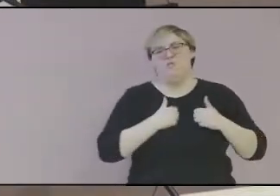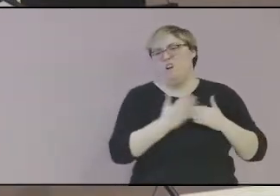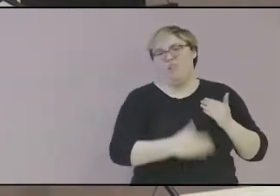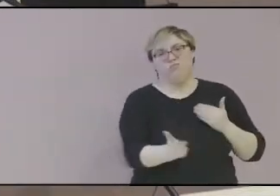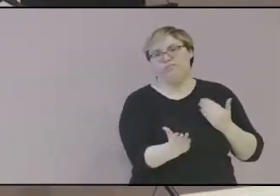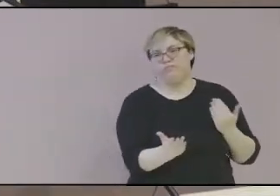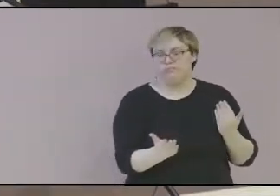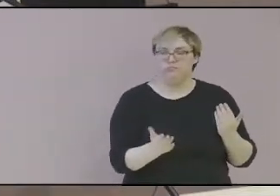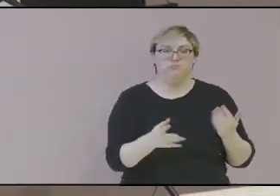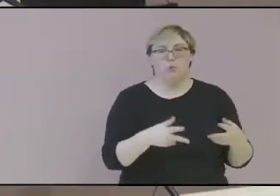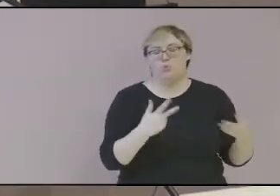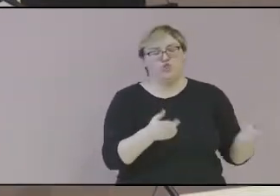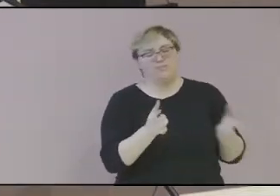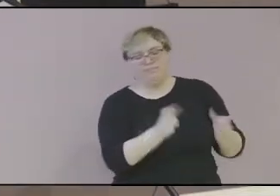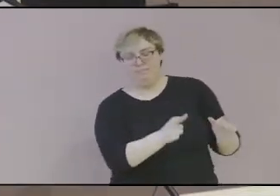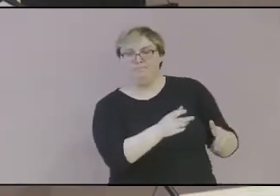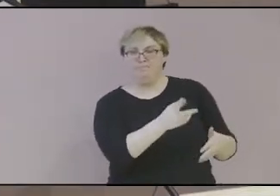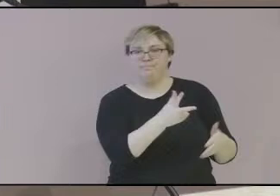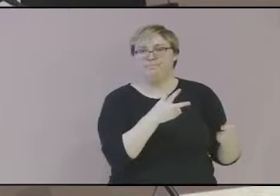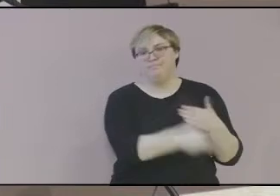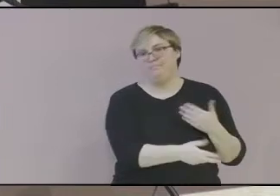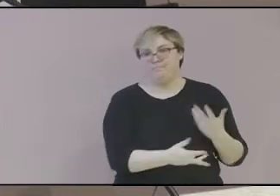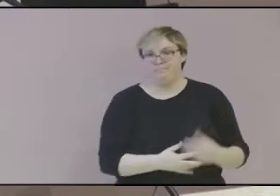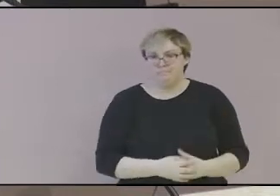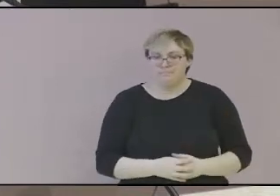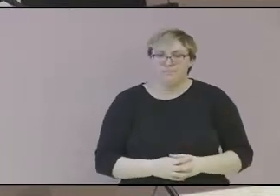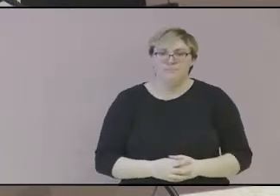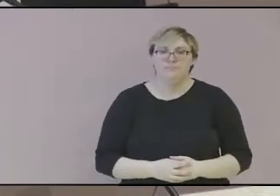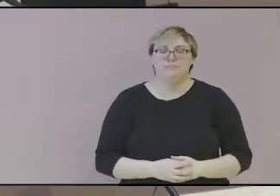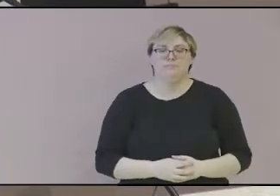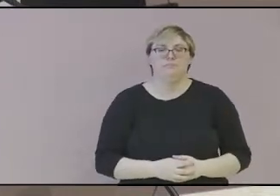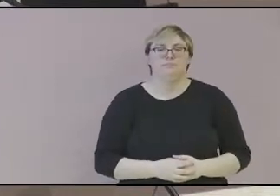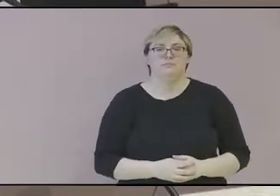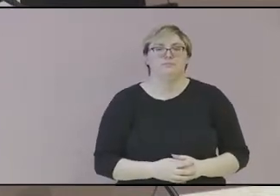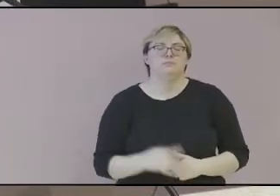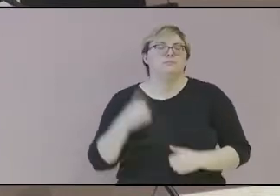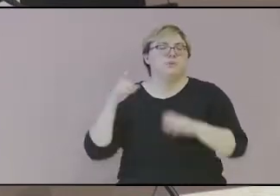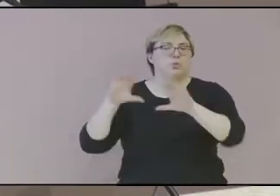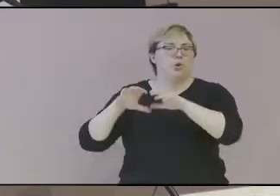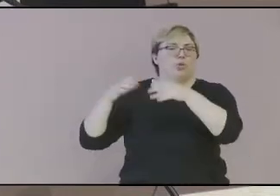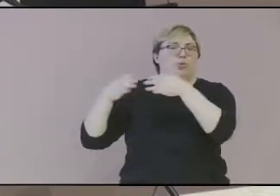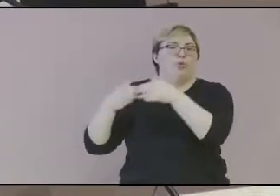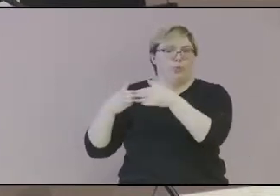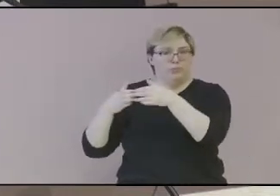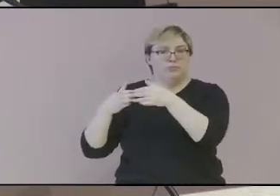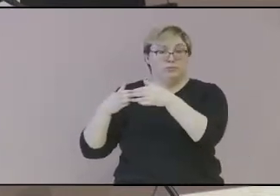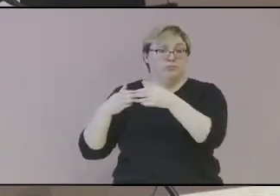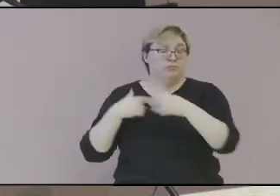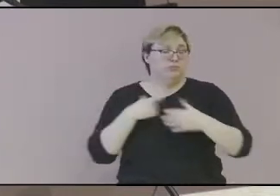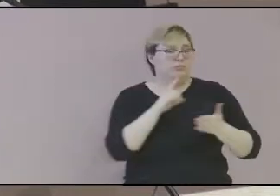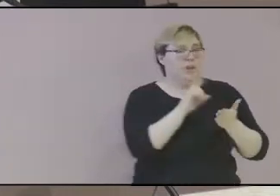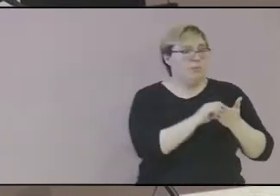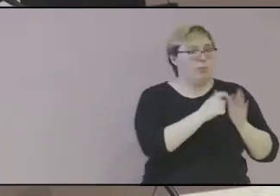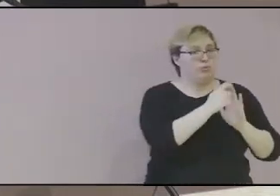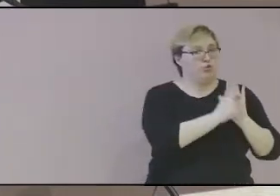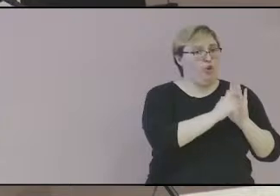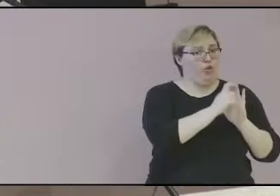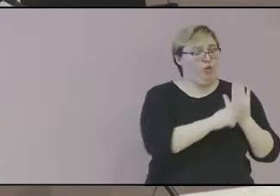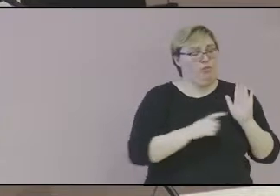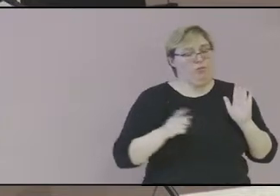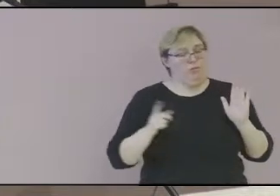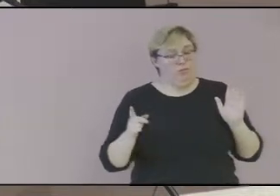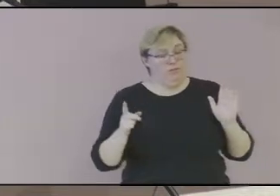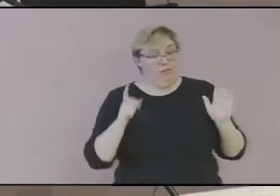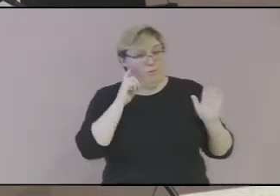on the Law was a group, possibly disbanded now. Since I've published this article, I mean, in the last few weeks, the website's